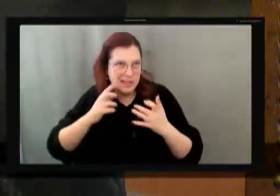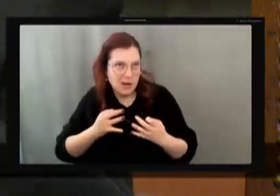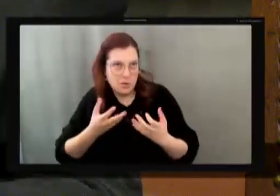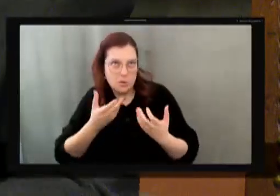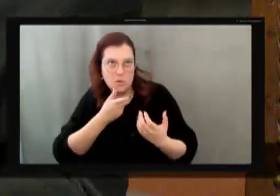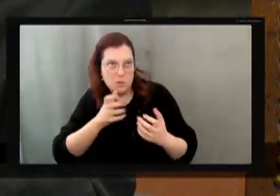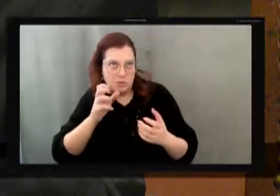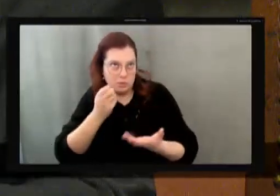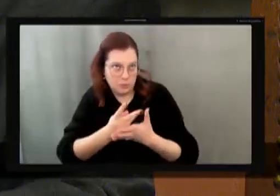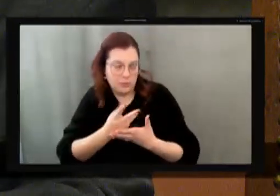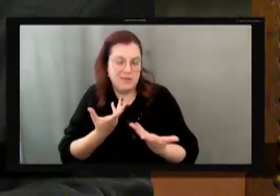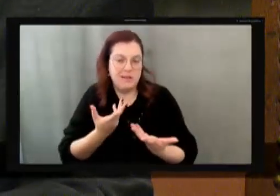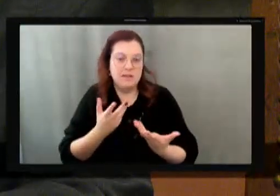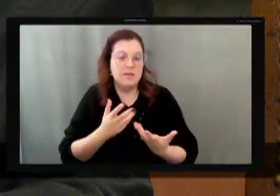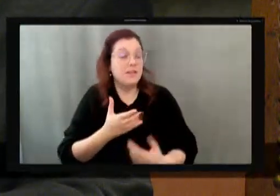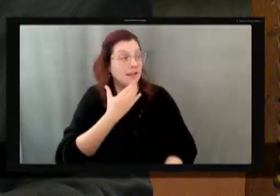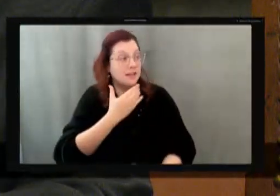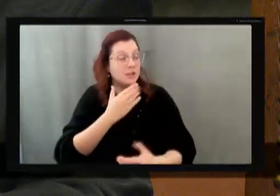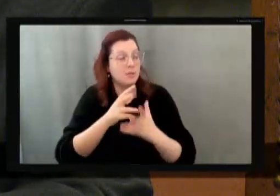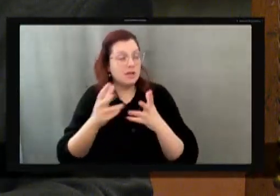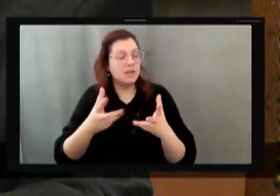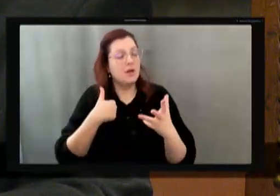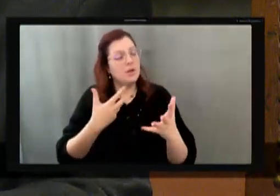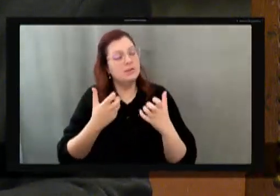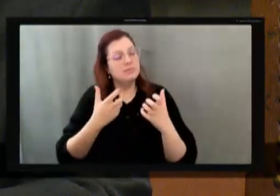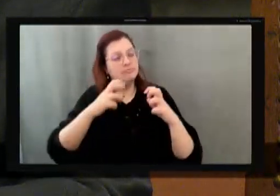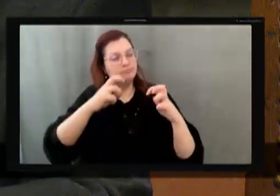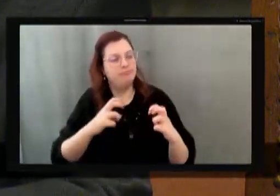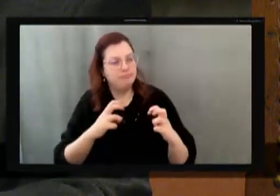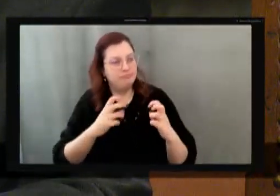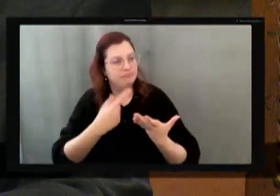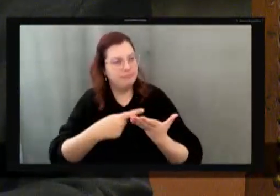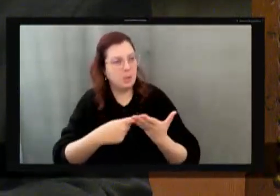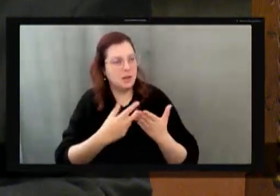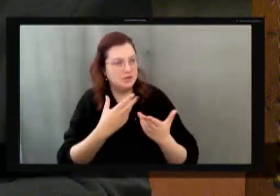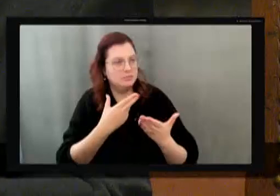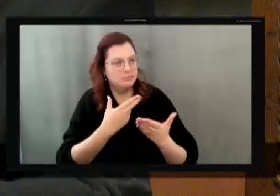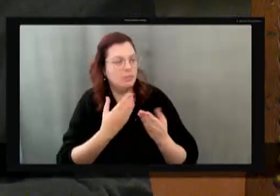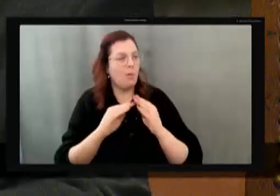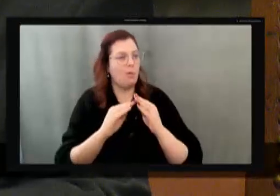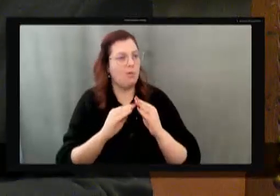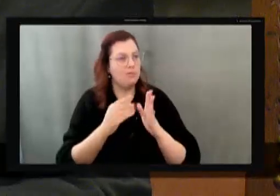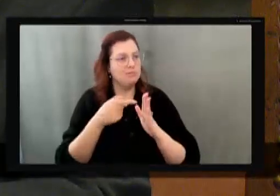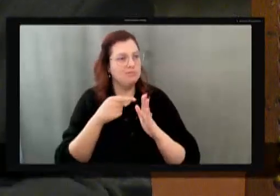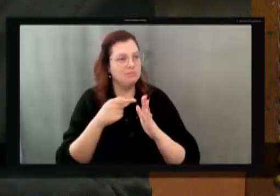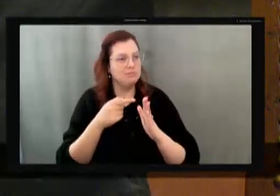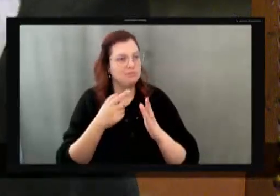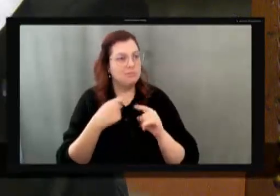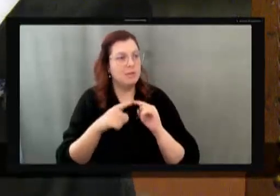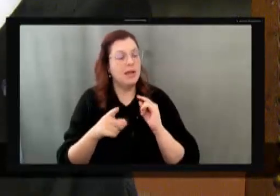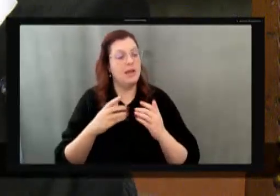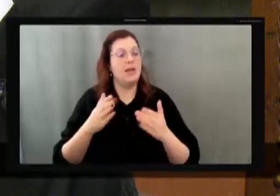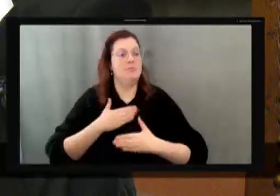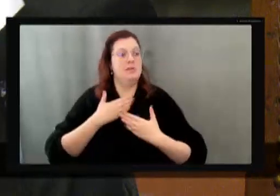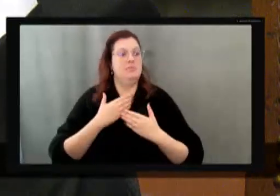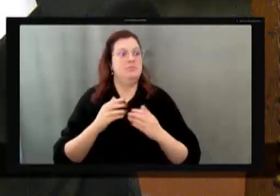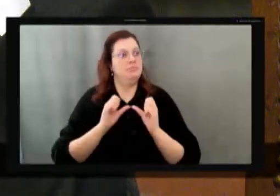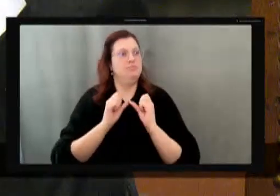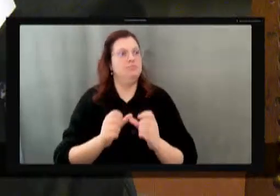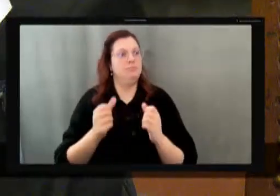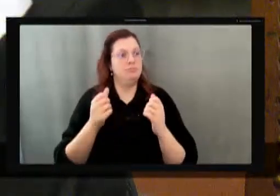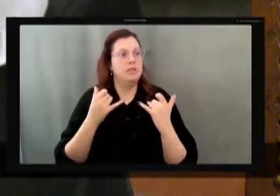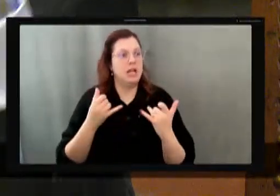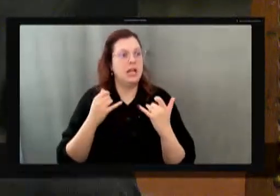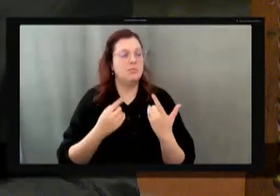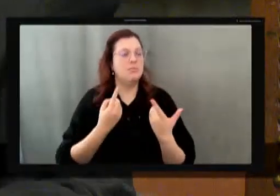Now, thank you so much. I definitely want to, you sit down and have a briefing. And, I'm happy to move this forward today, but I definitely want to get more details